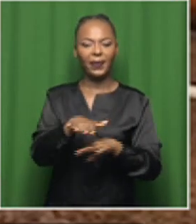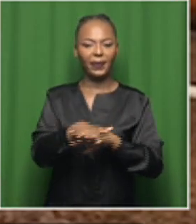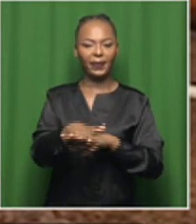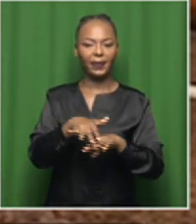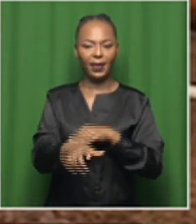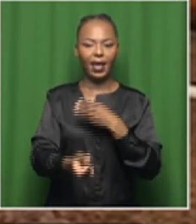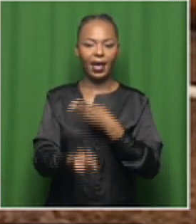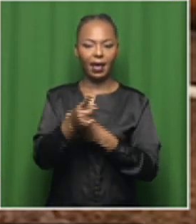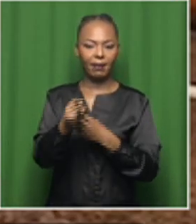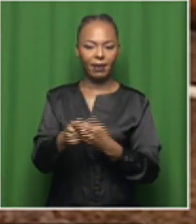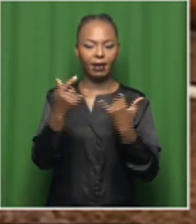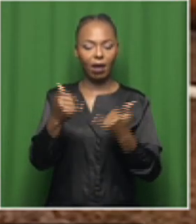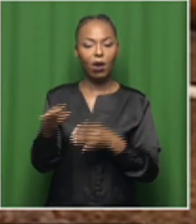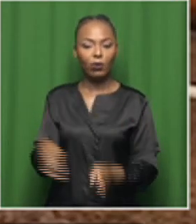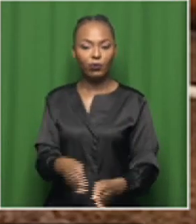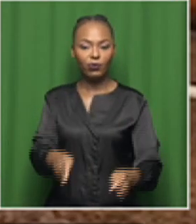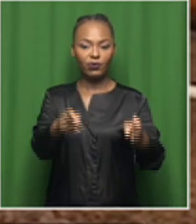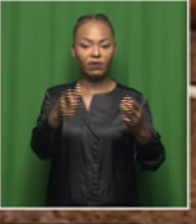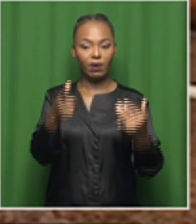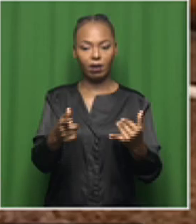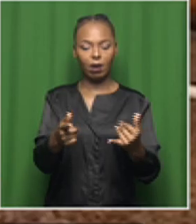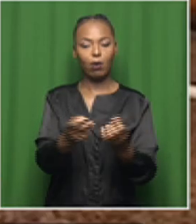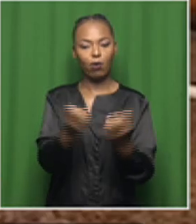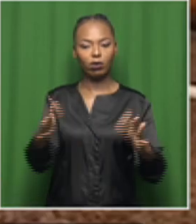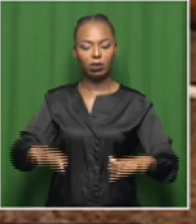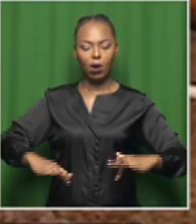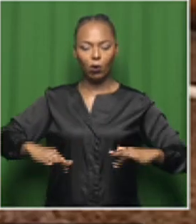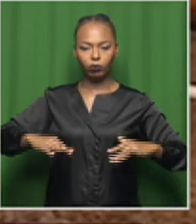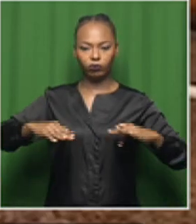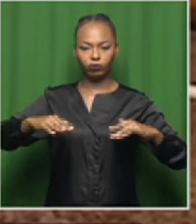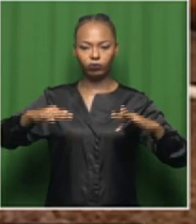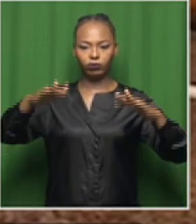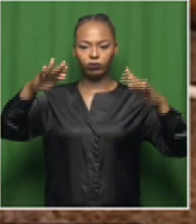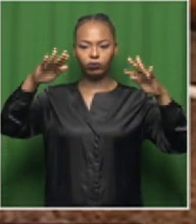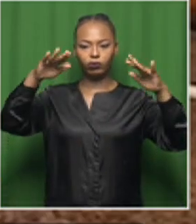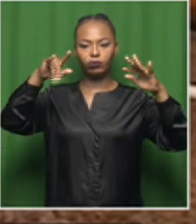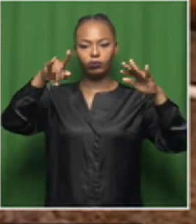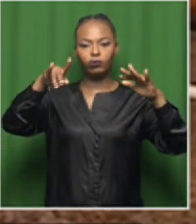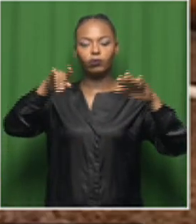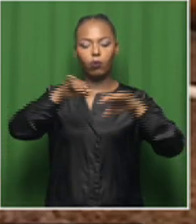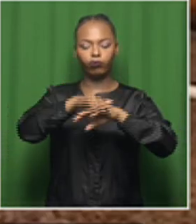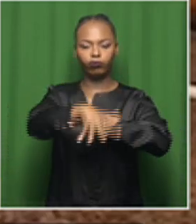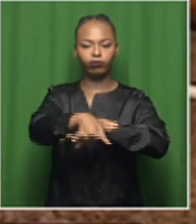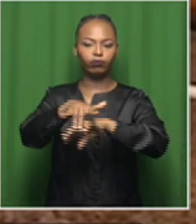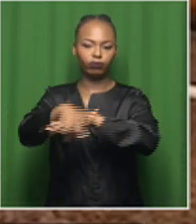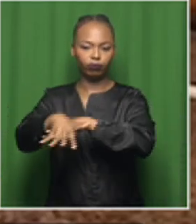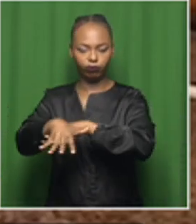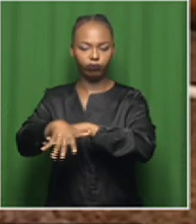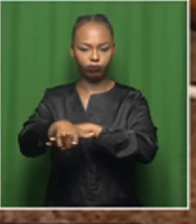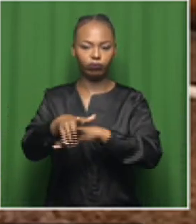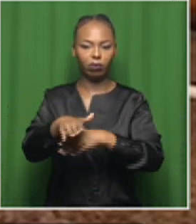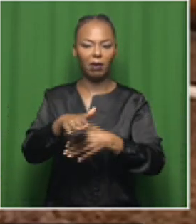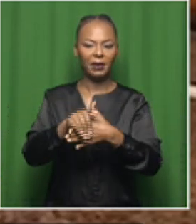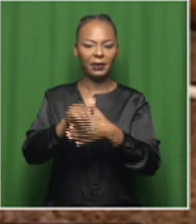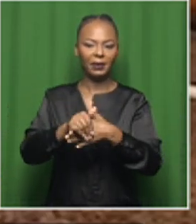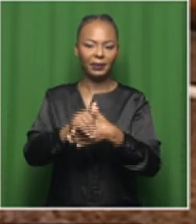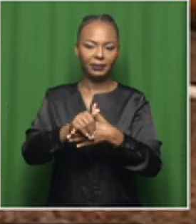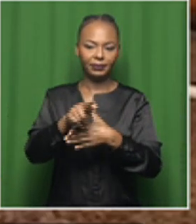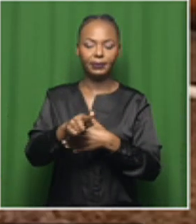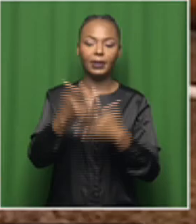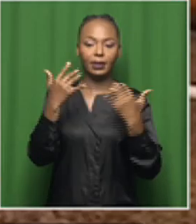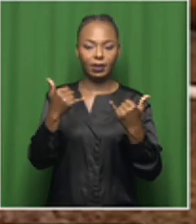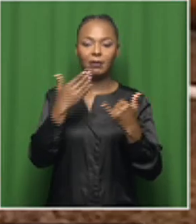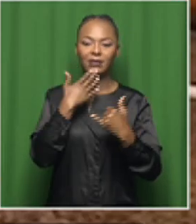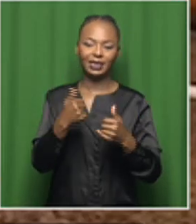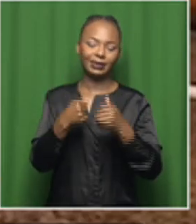those flooded rivers. That's a very dangerous practice. Some safety tips: if you are driving through wet weather conditions, drive at a much slower